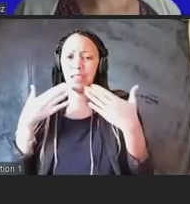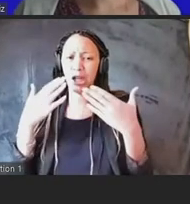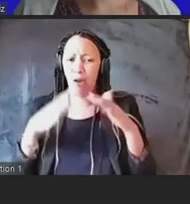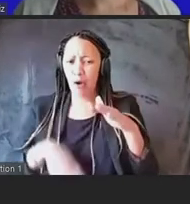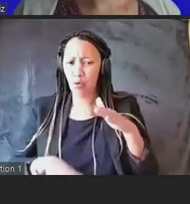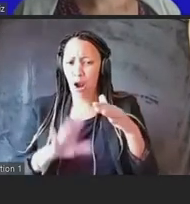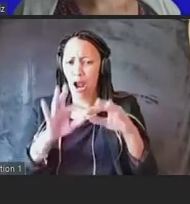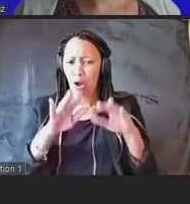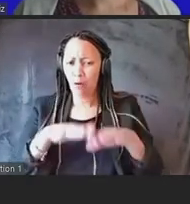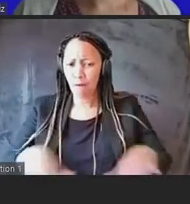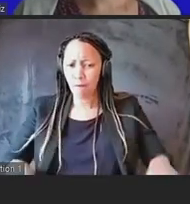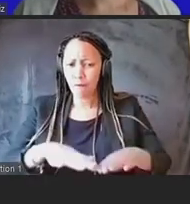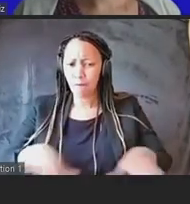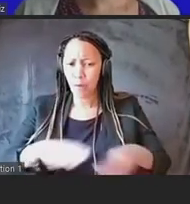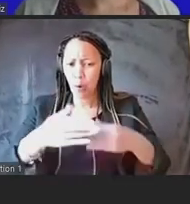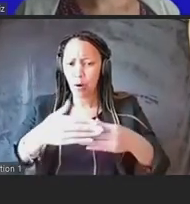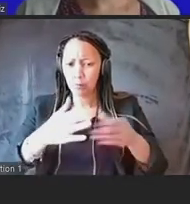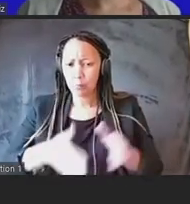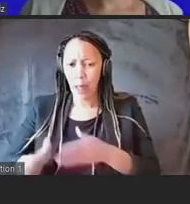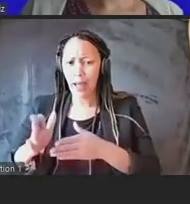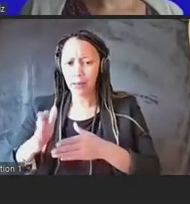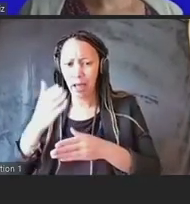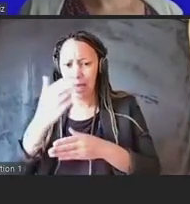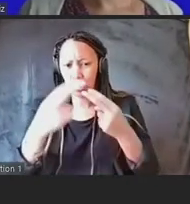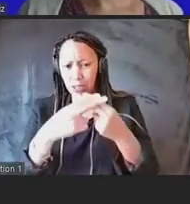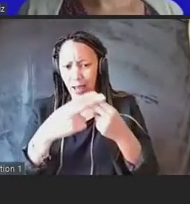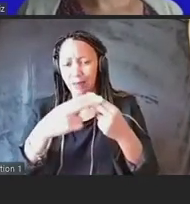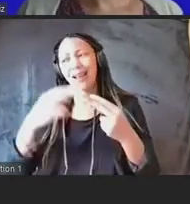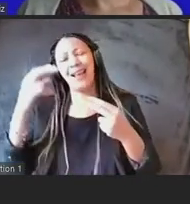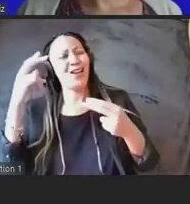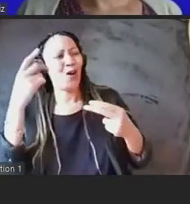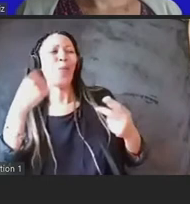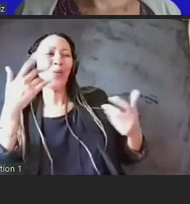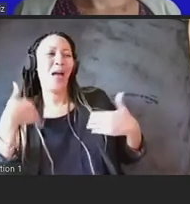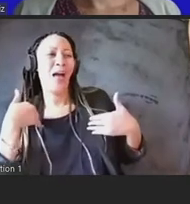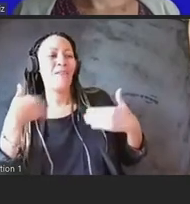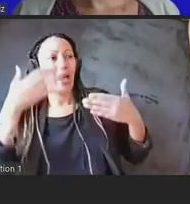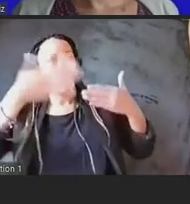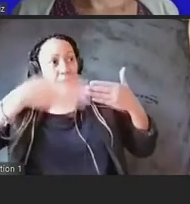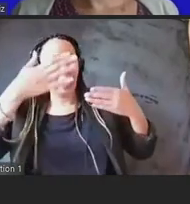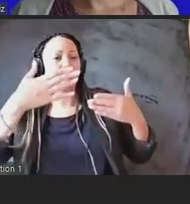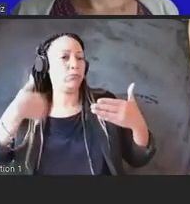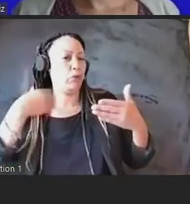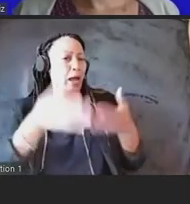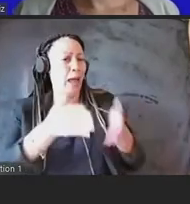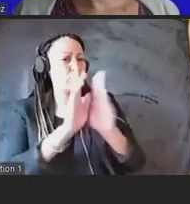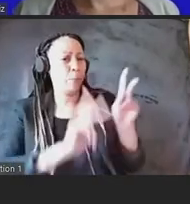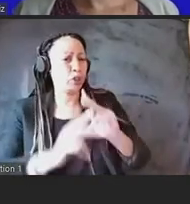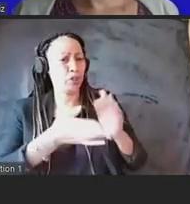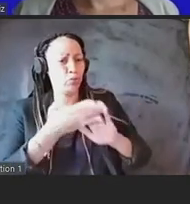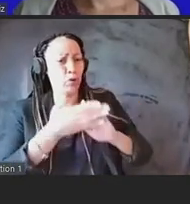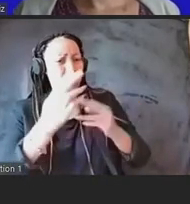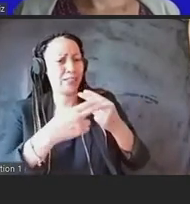plan in your slide deck there? We do. It's at the very end. If I can ask the person that happens to be running the slides, if you go to the end of the